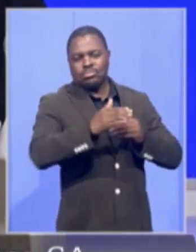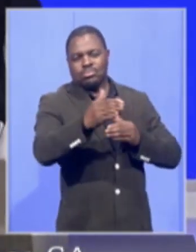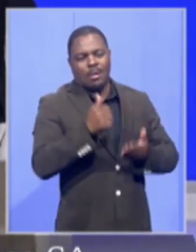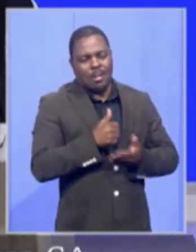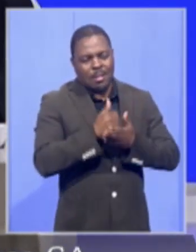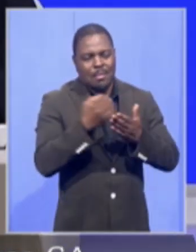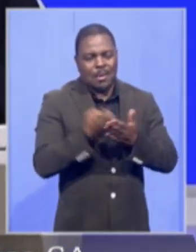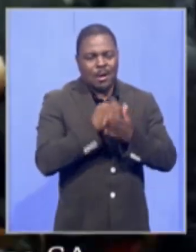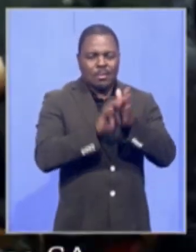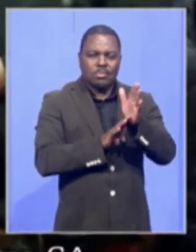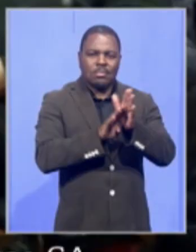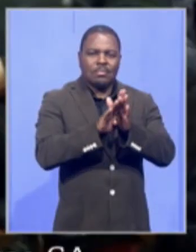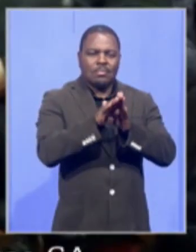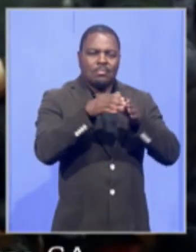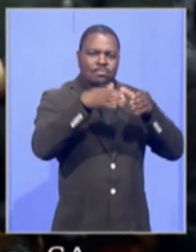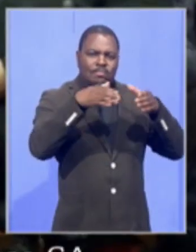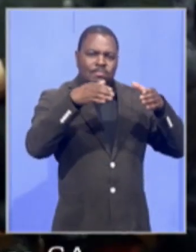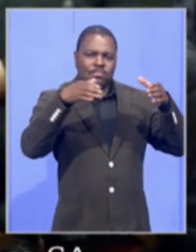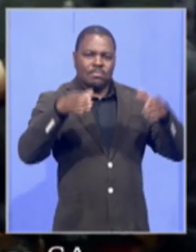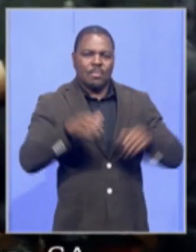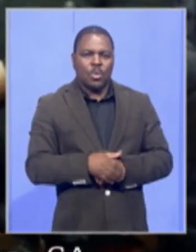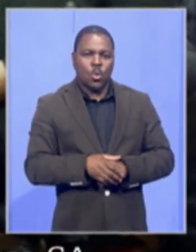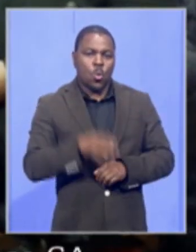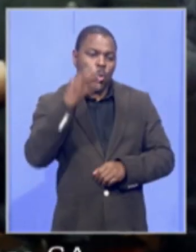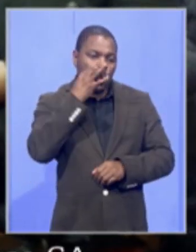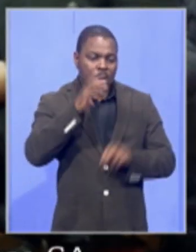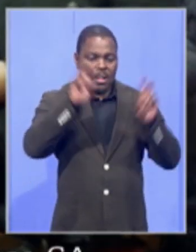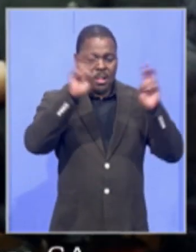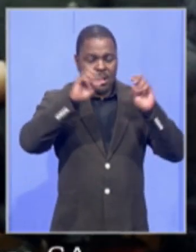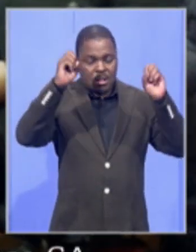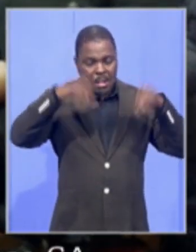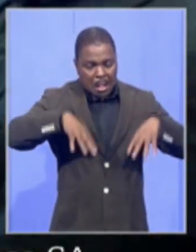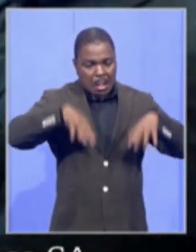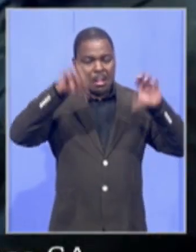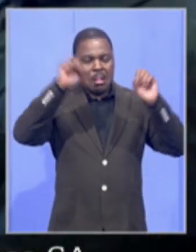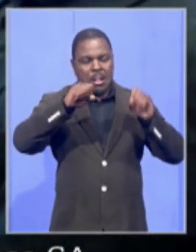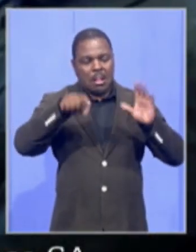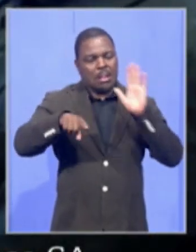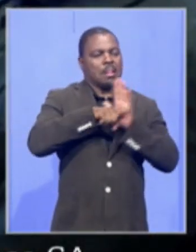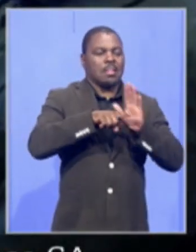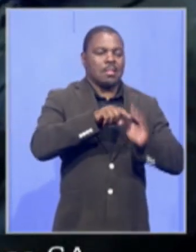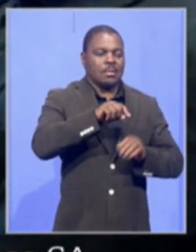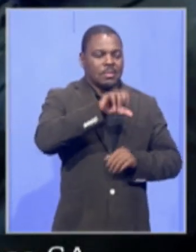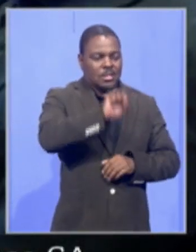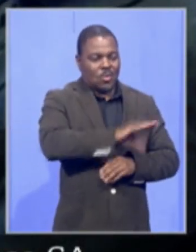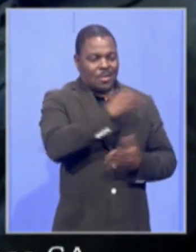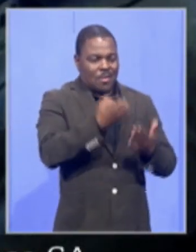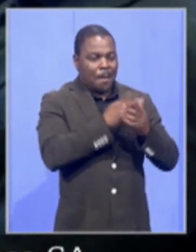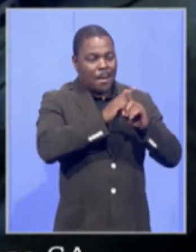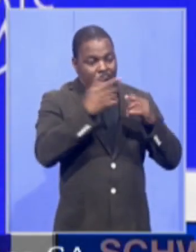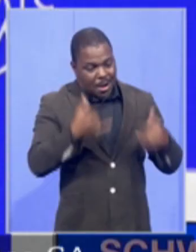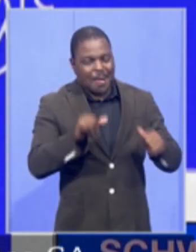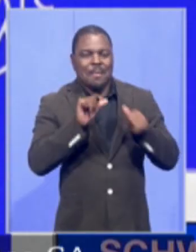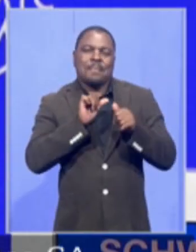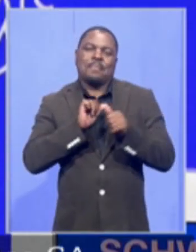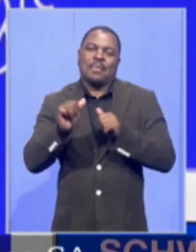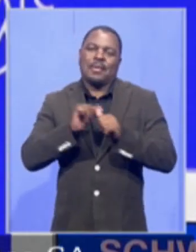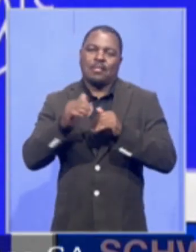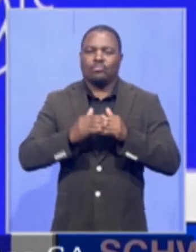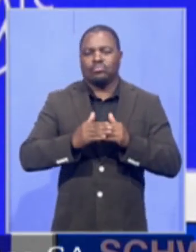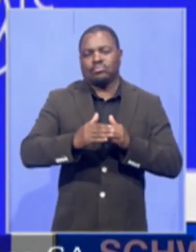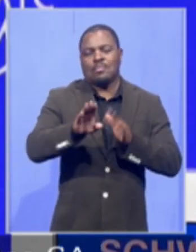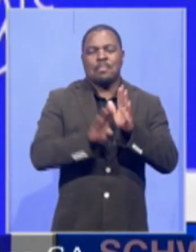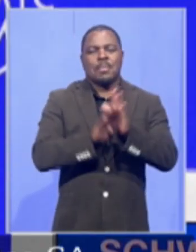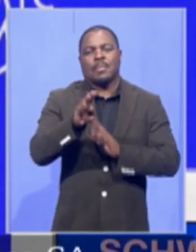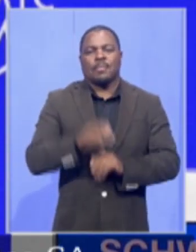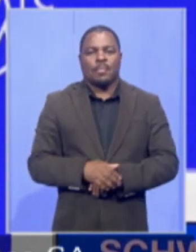moruo. O boletse ha mathata timatima a thefutse moruo wa naha empa maemo jwale a taolong. We've embarked on